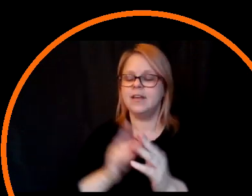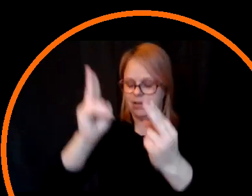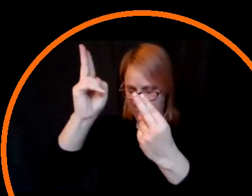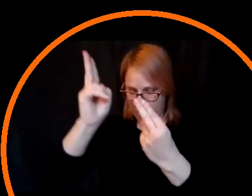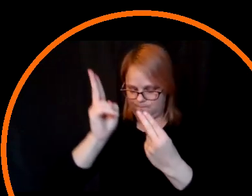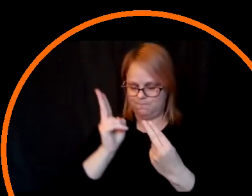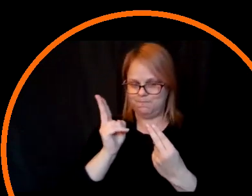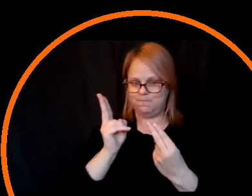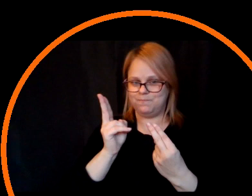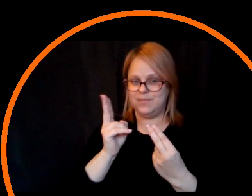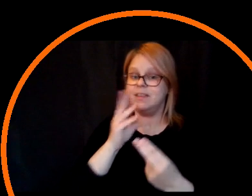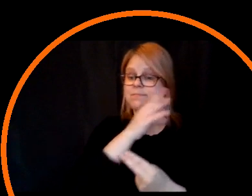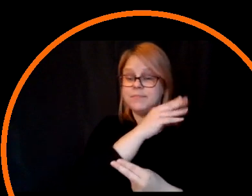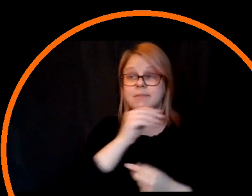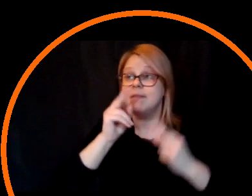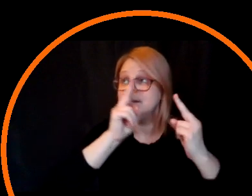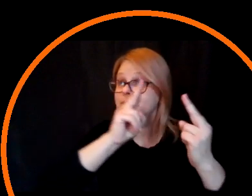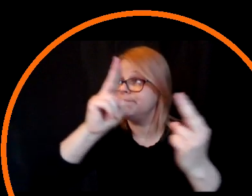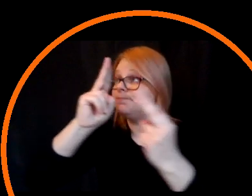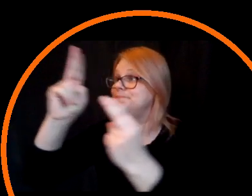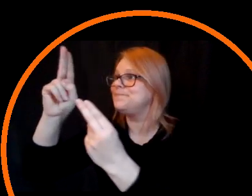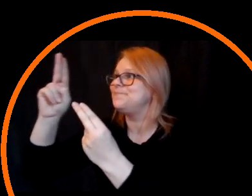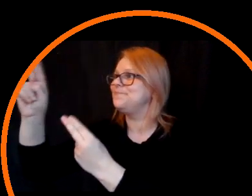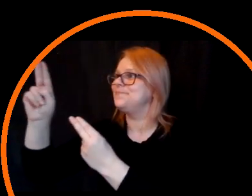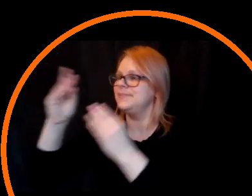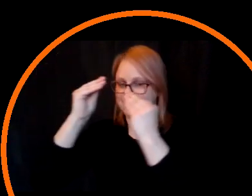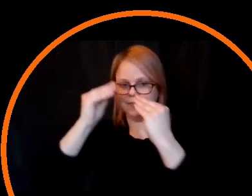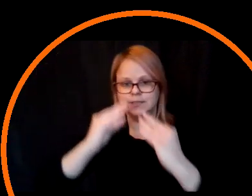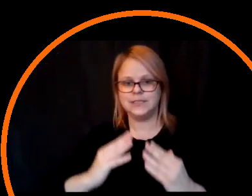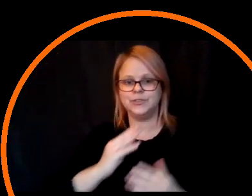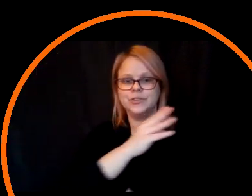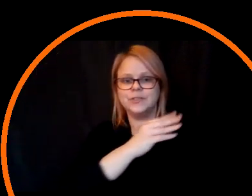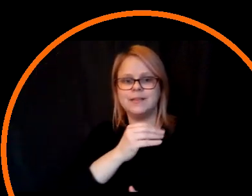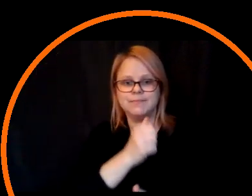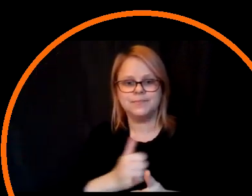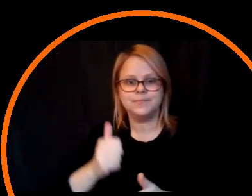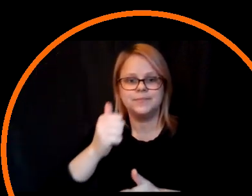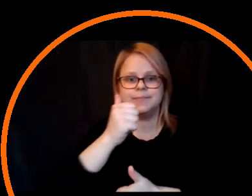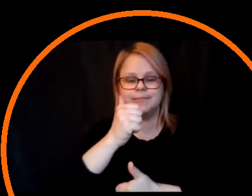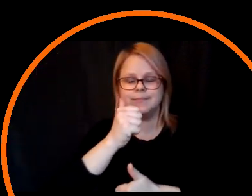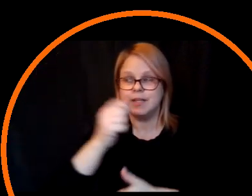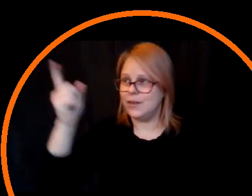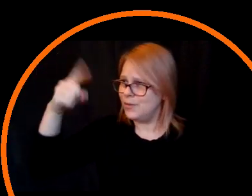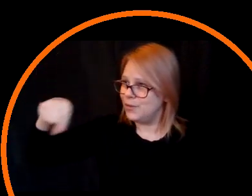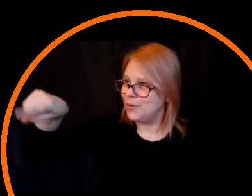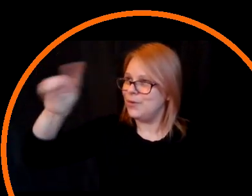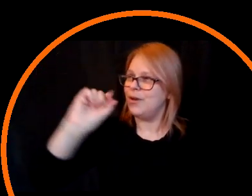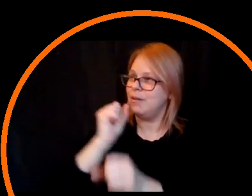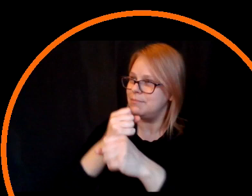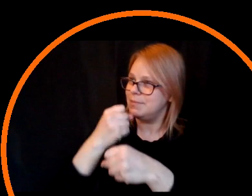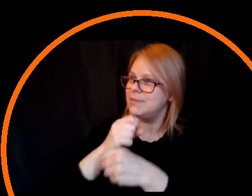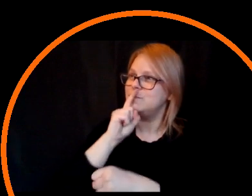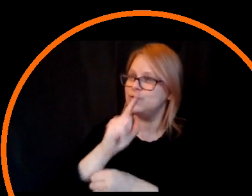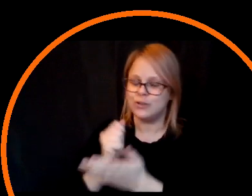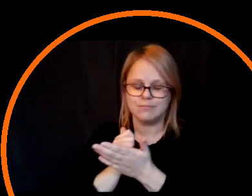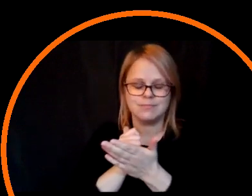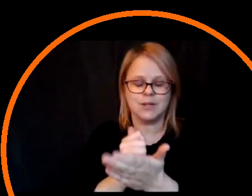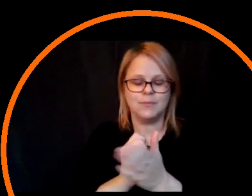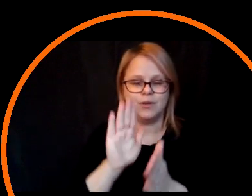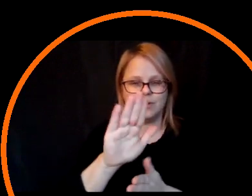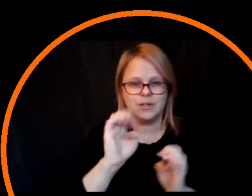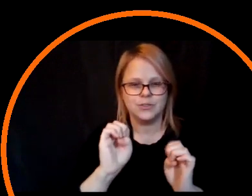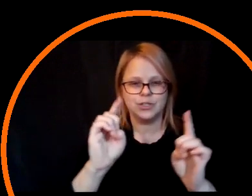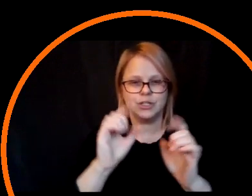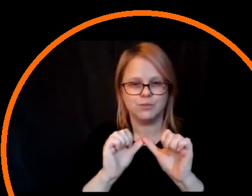and the teachers and administrators working hard to ensure that your education keeps moving forward. So I want you all to